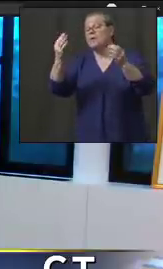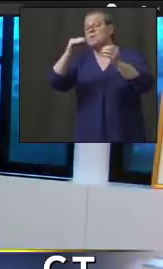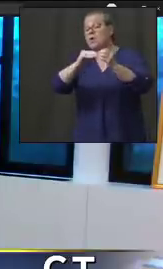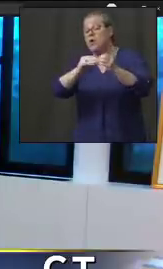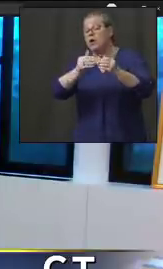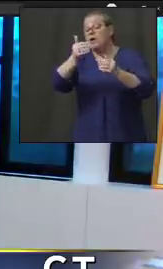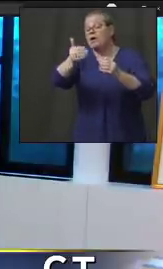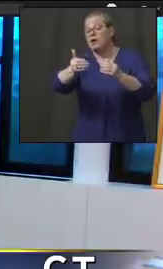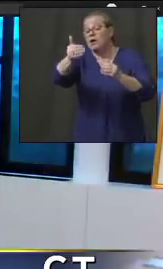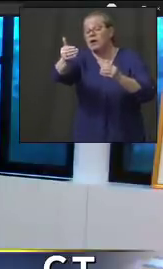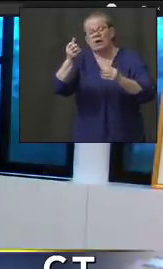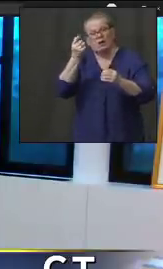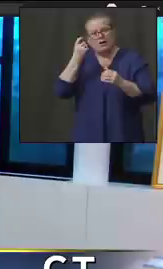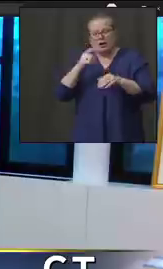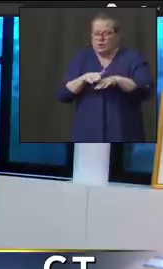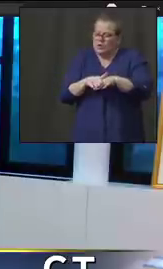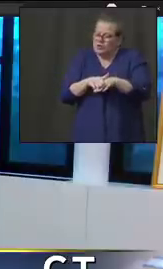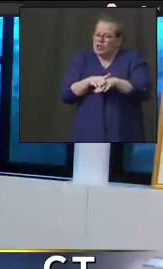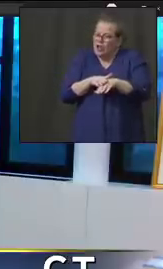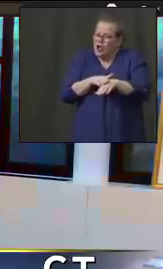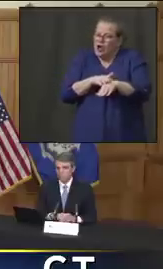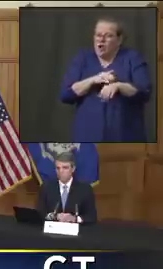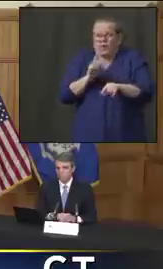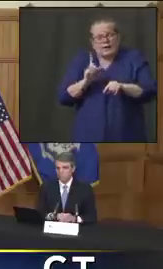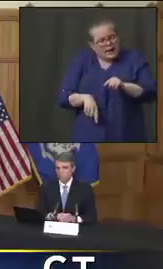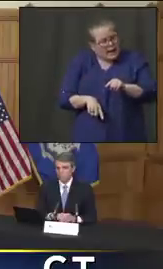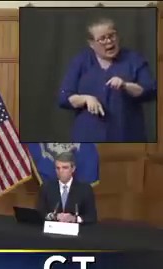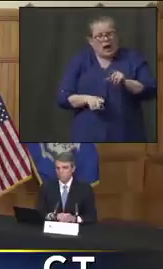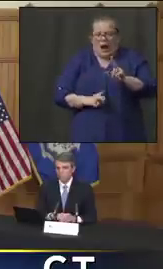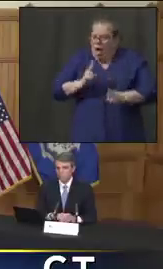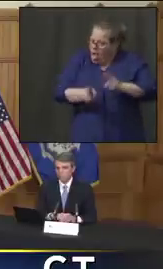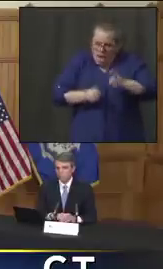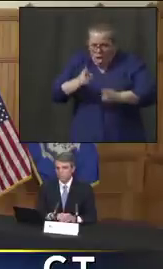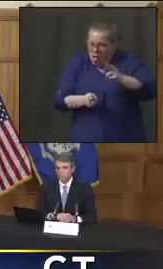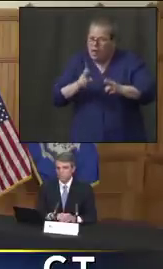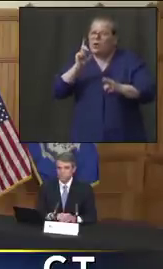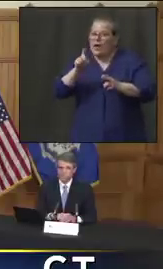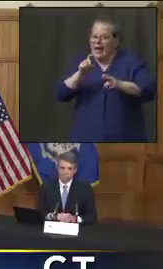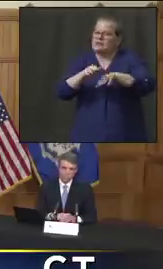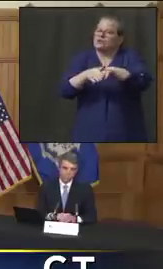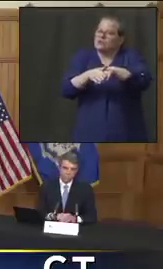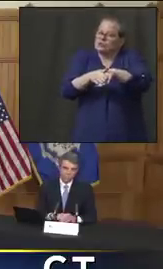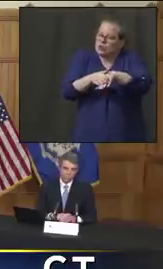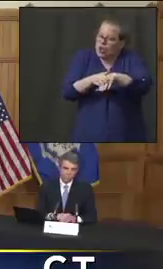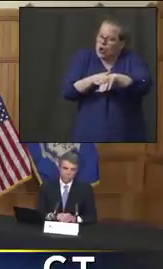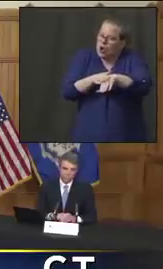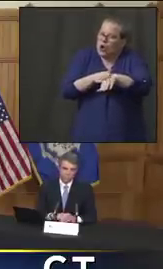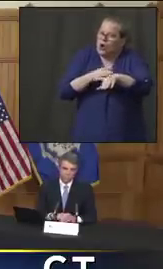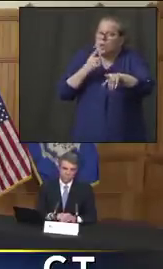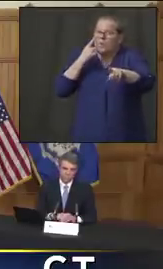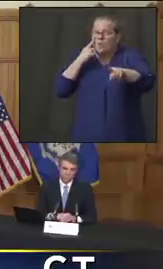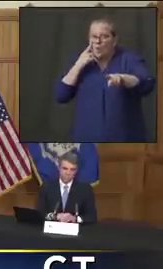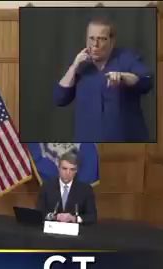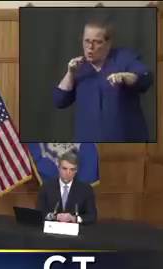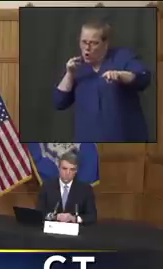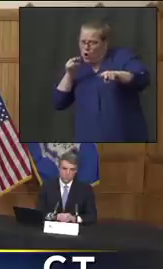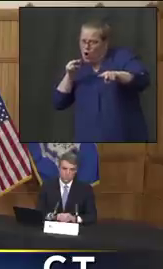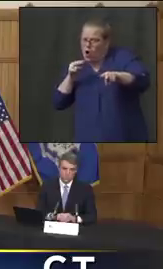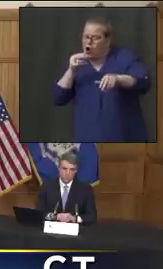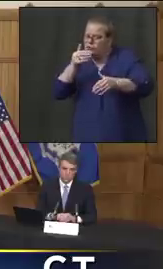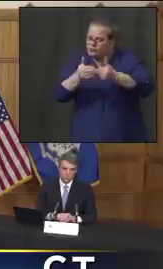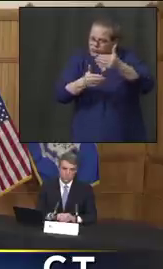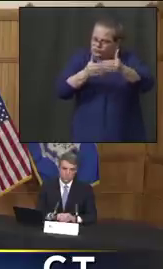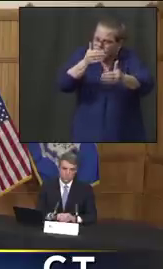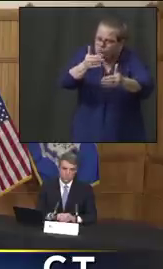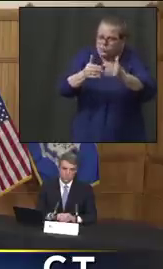this. And Dr. Koh, the amount of testing that's going to happen, you said, I think 42,000 per week by sometime next